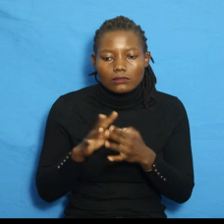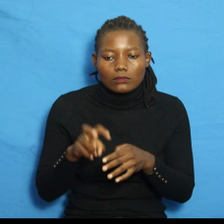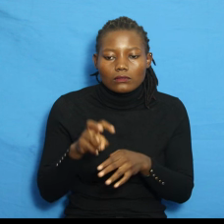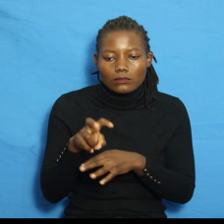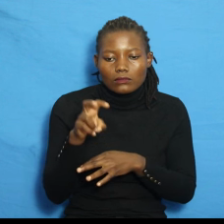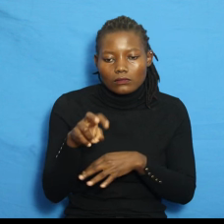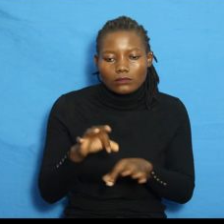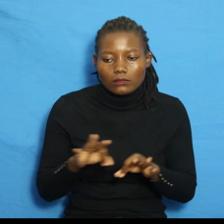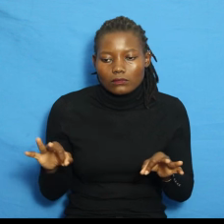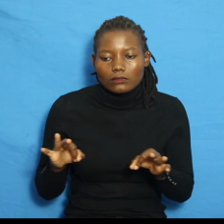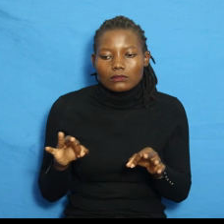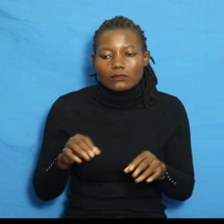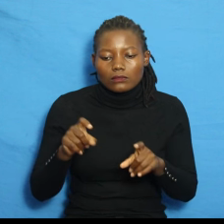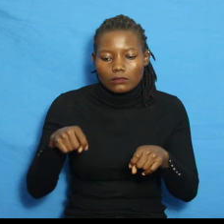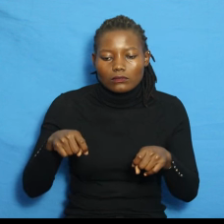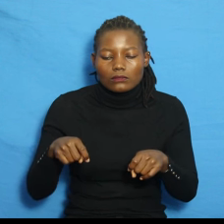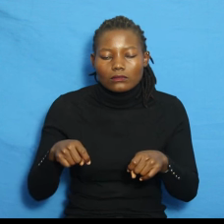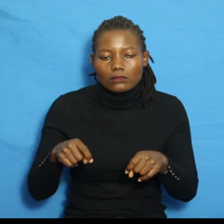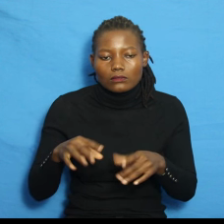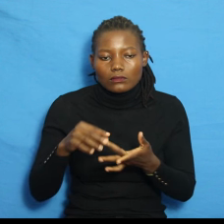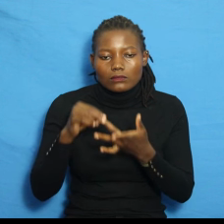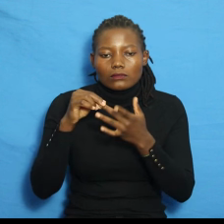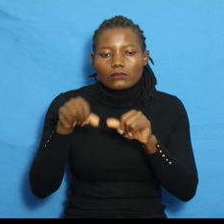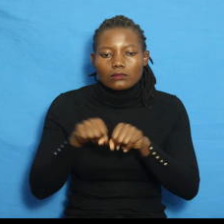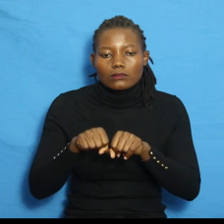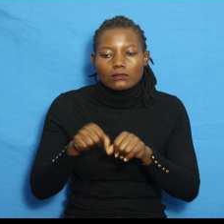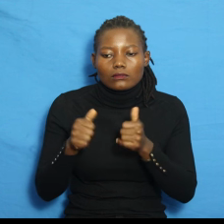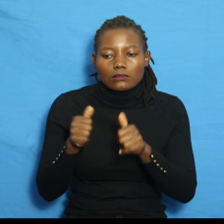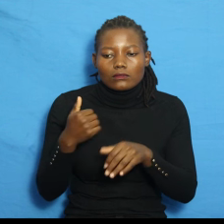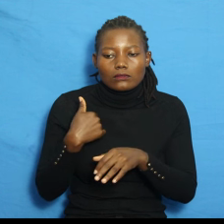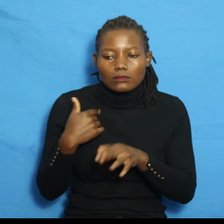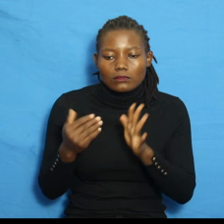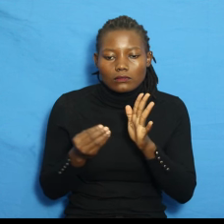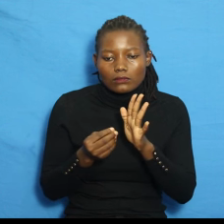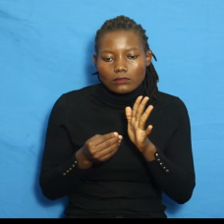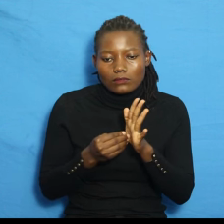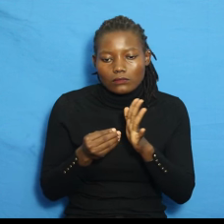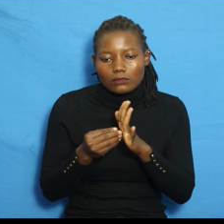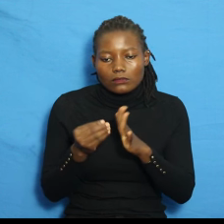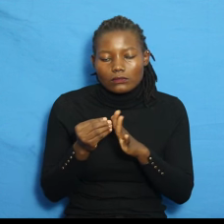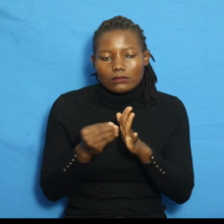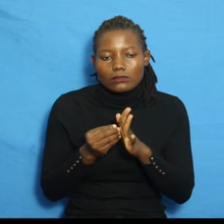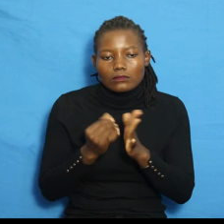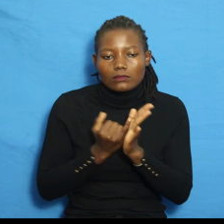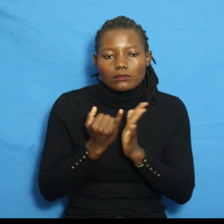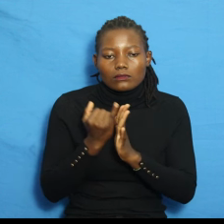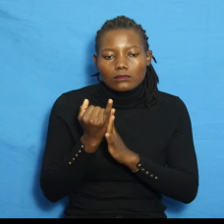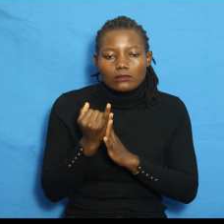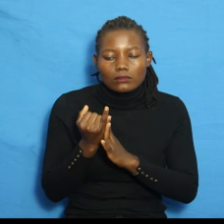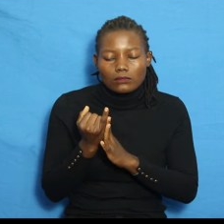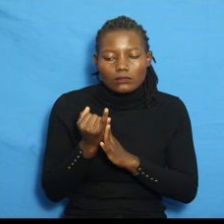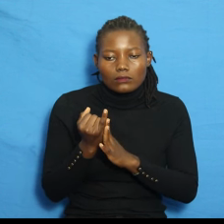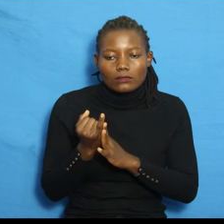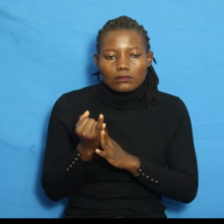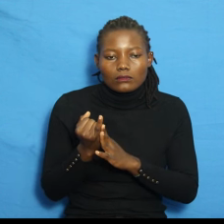the running spikes, where track and field athletes often wear specialized running shoes with spikes to increase